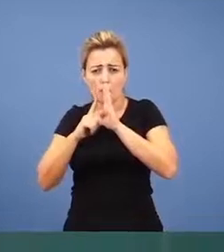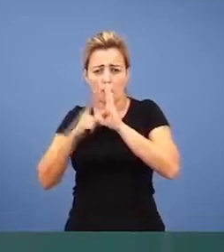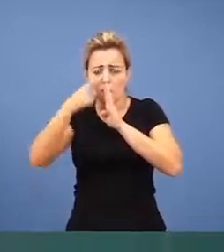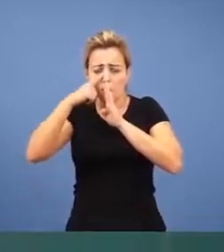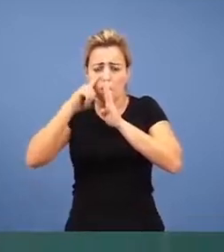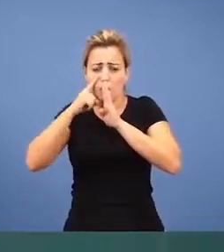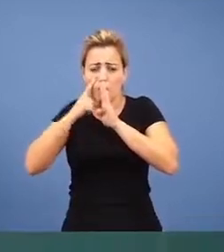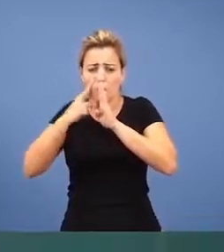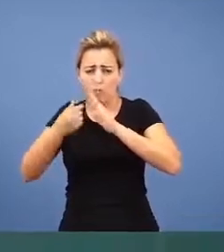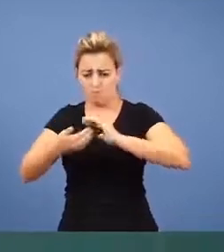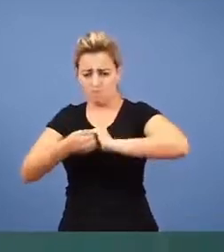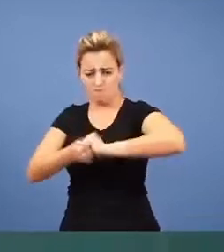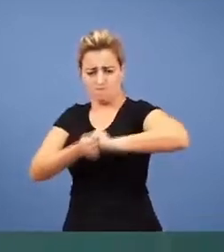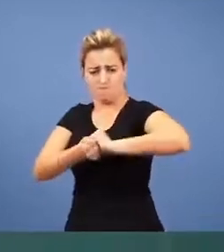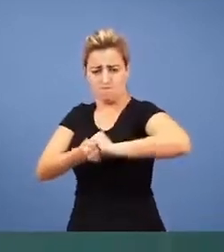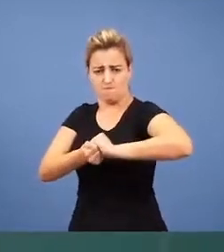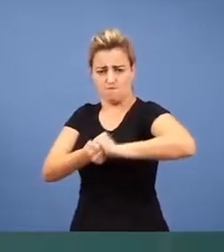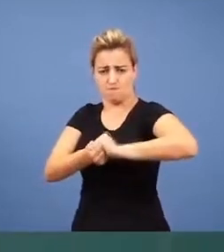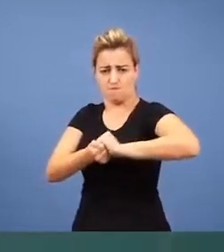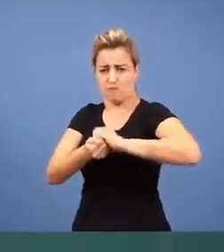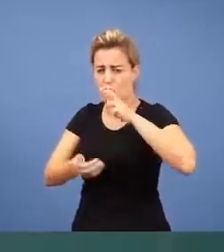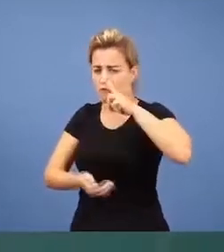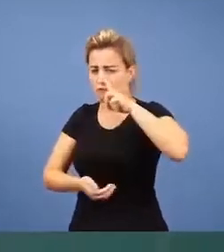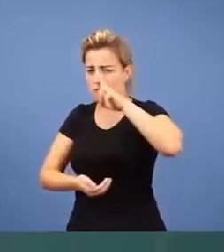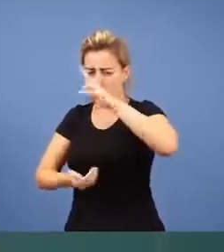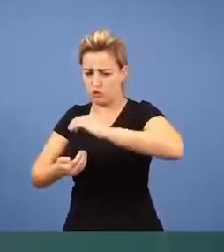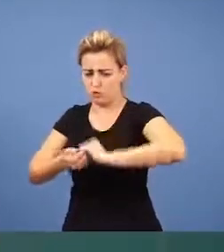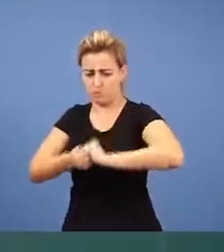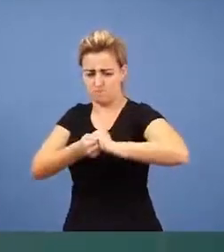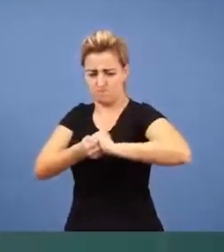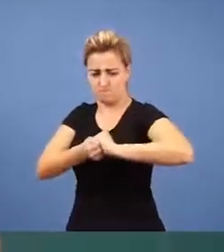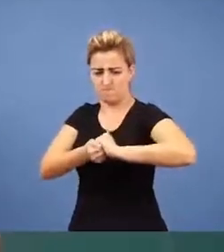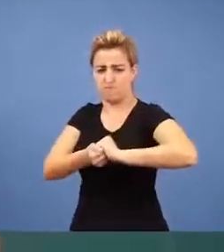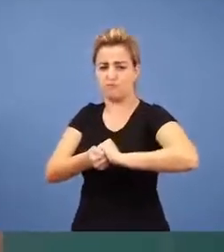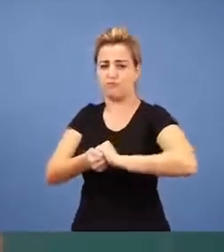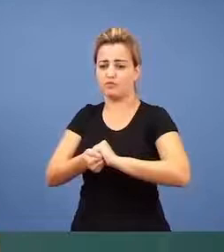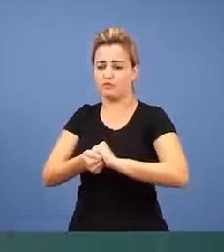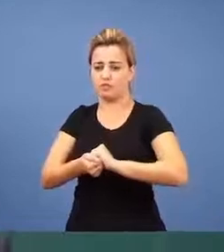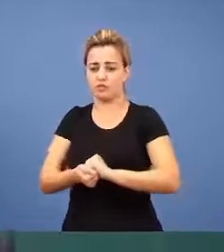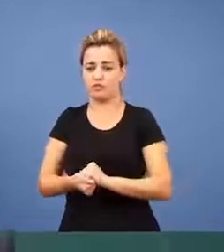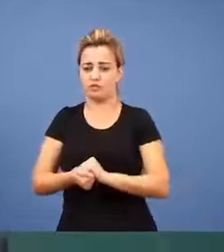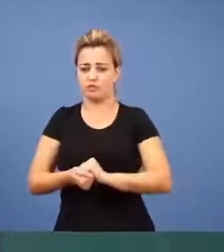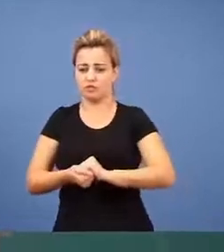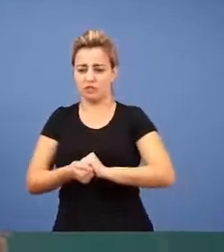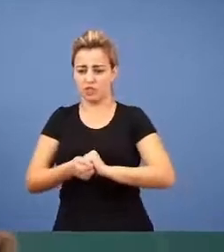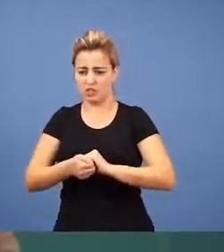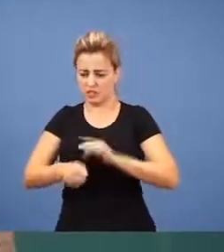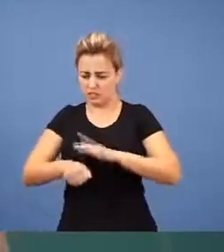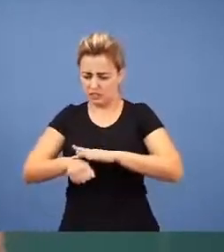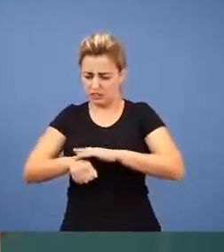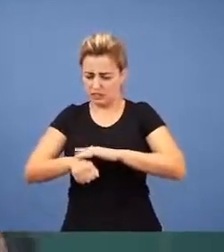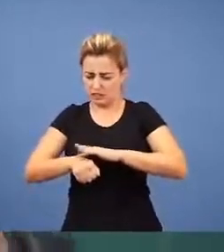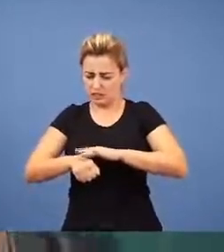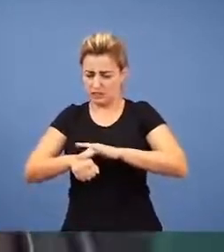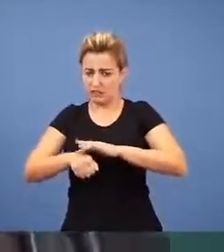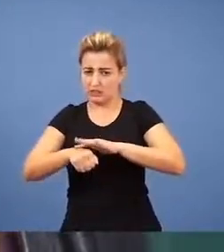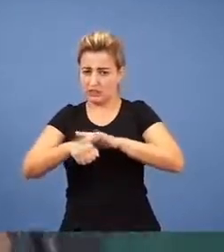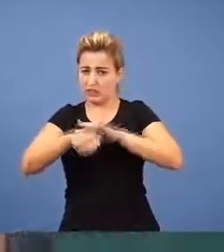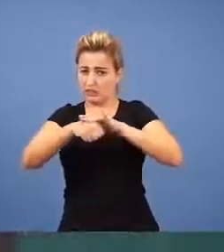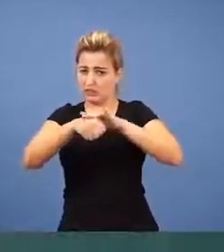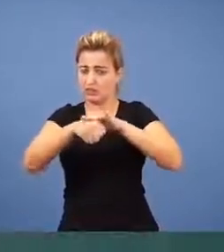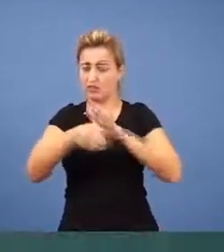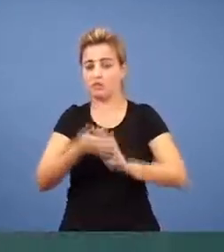crying a lot, but she was not criticized. I don't know. She was afraid. So her hands were